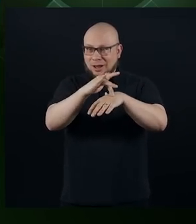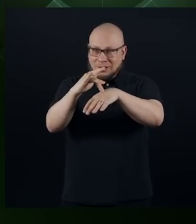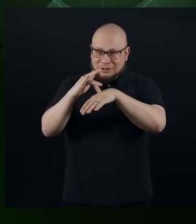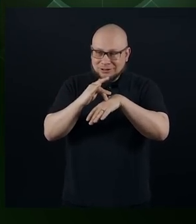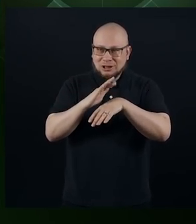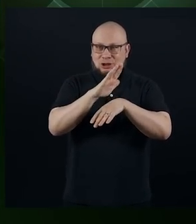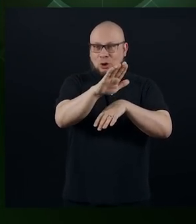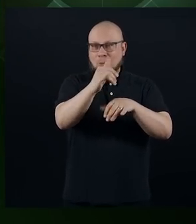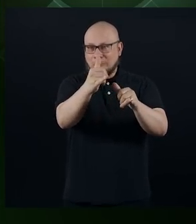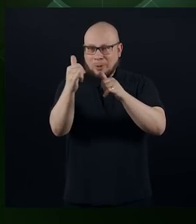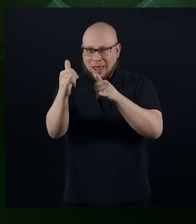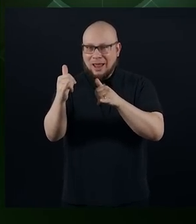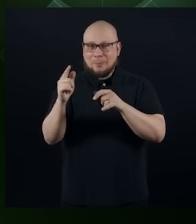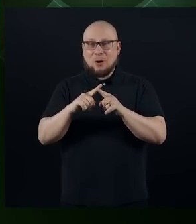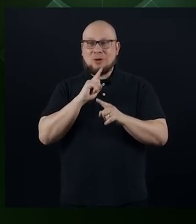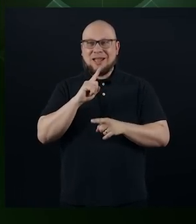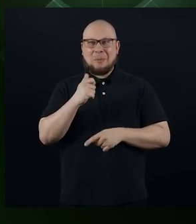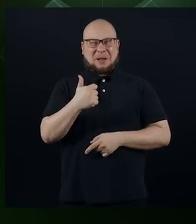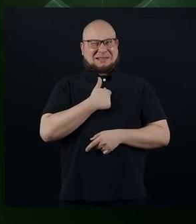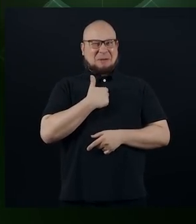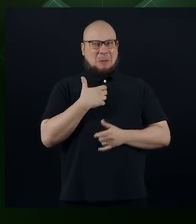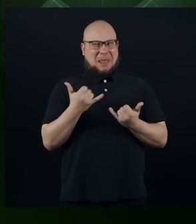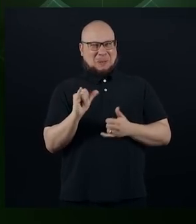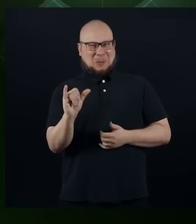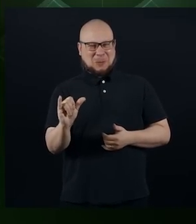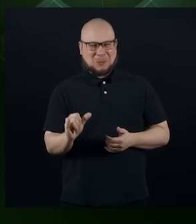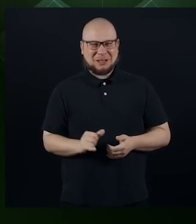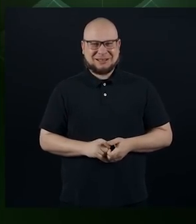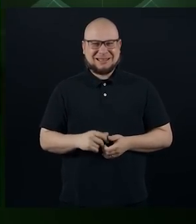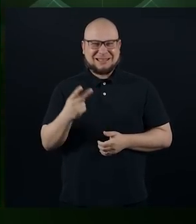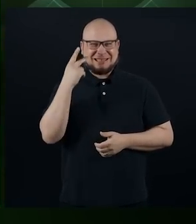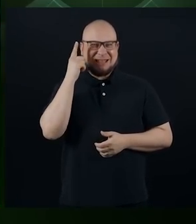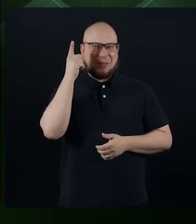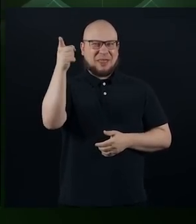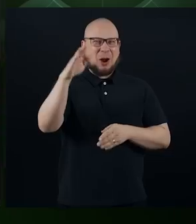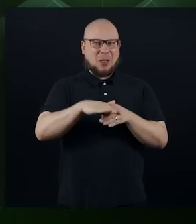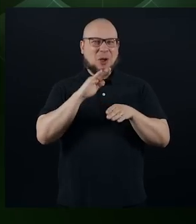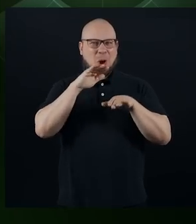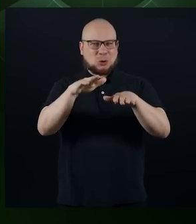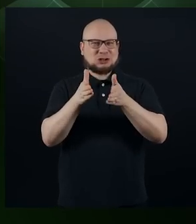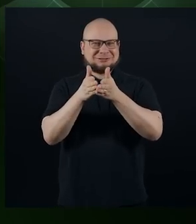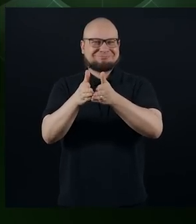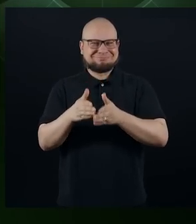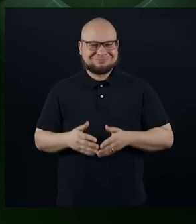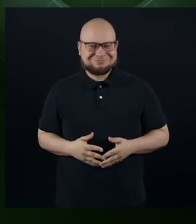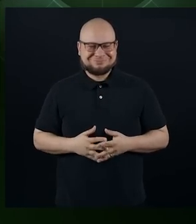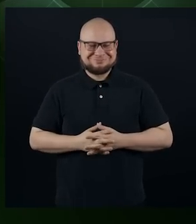you all playing it, but to be honest, I can't wait to get my own hands on it. So I'll see you on the seas.